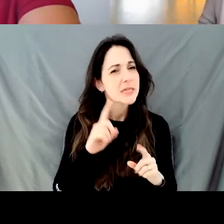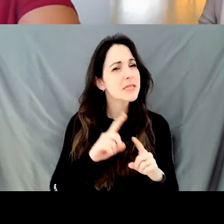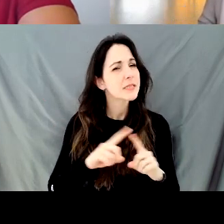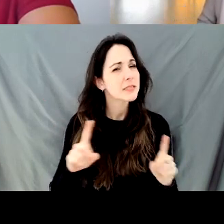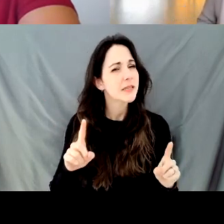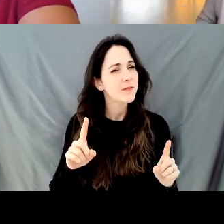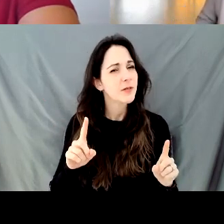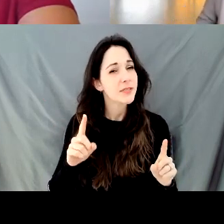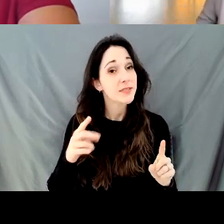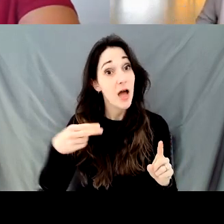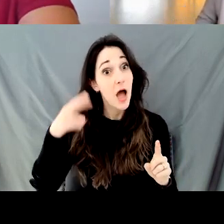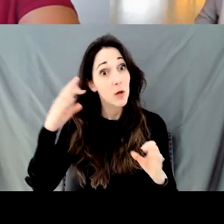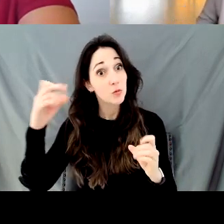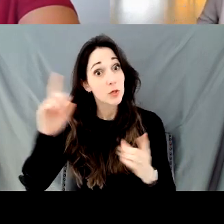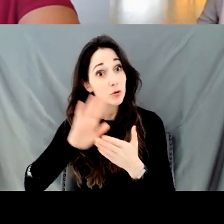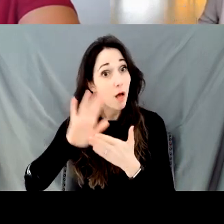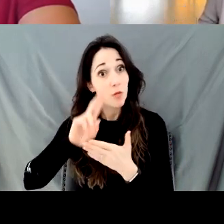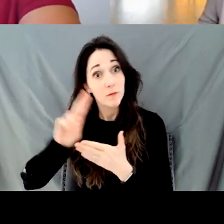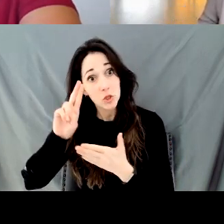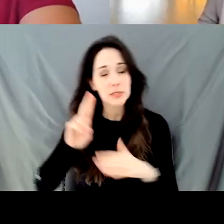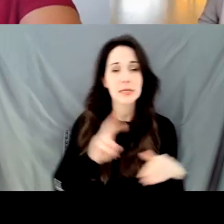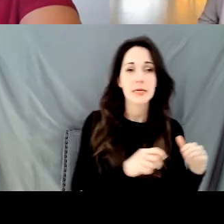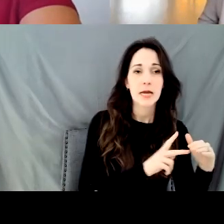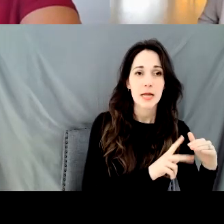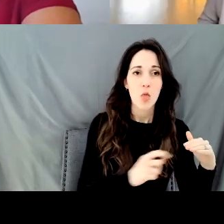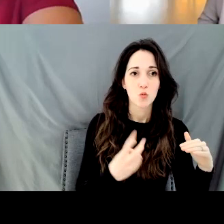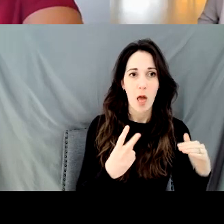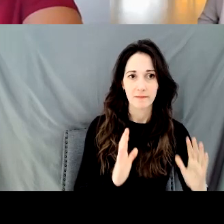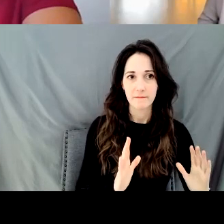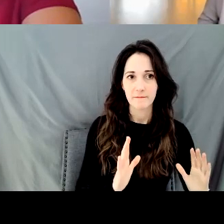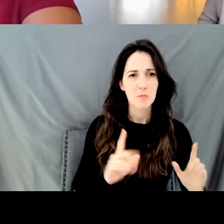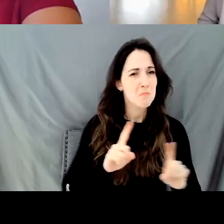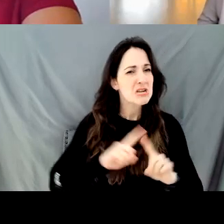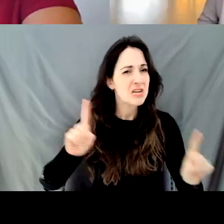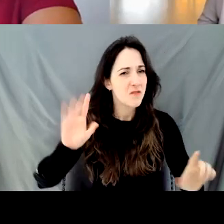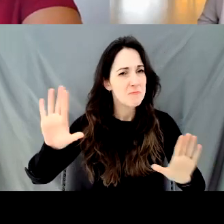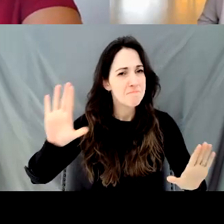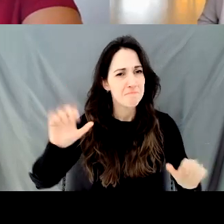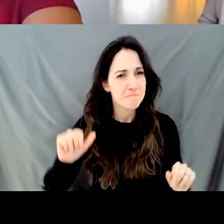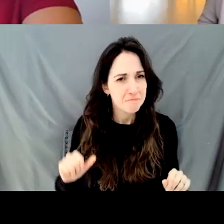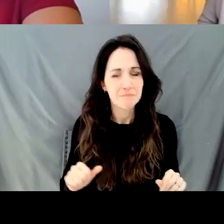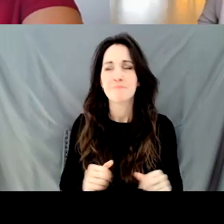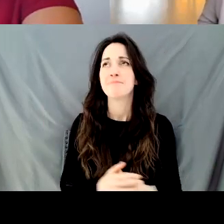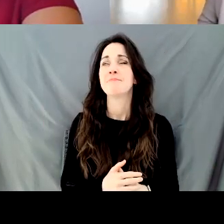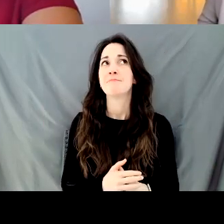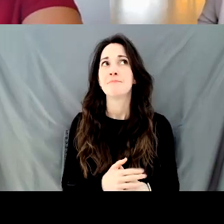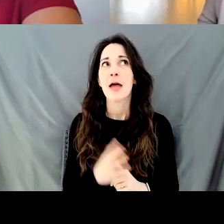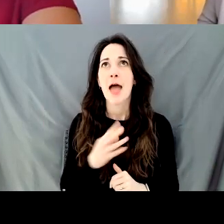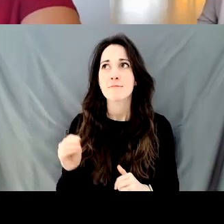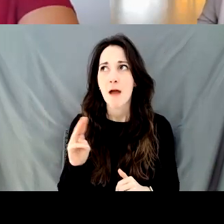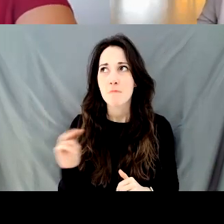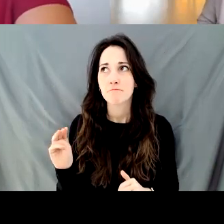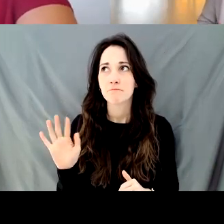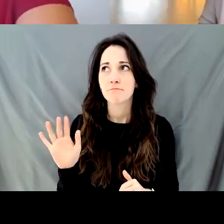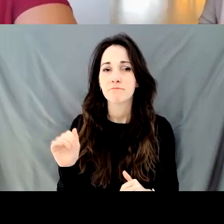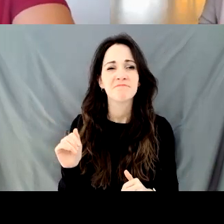education, right? Like K through or pre-K through 12 and then higher education. And we can turn our